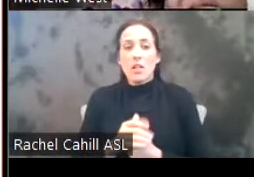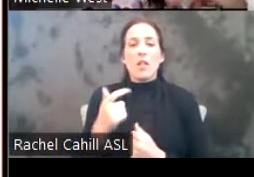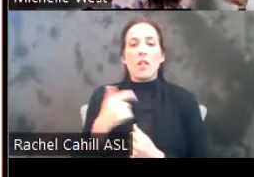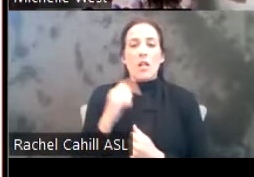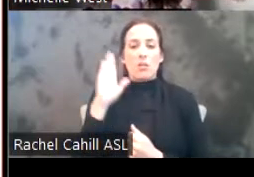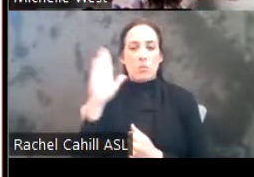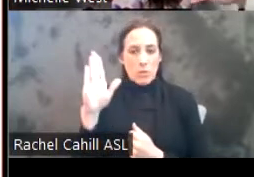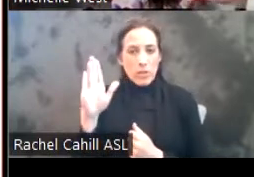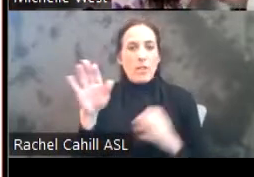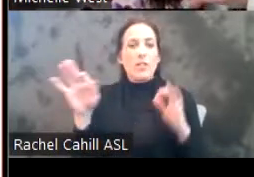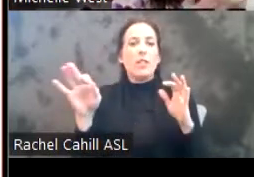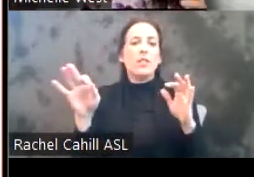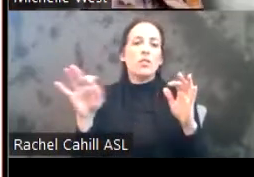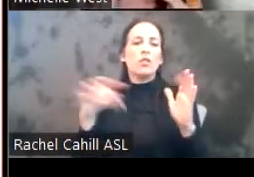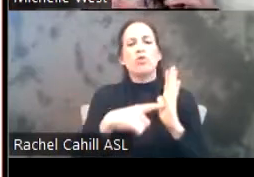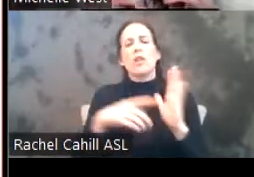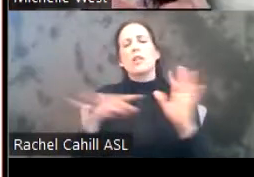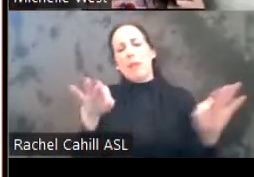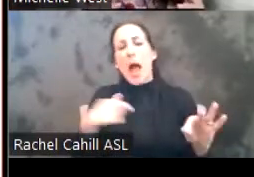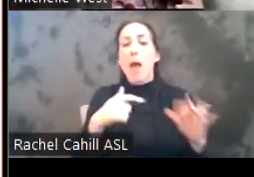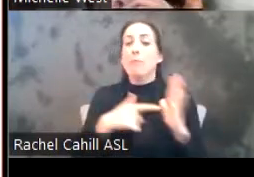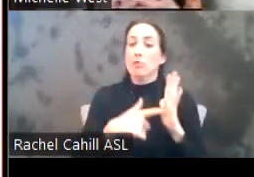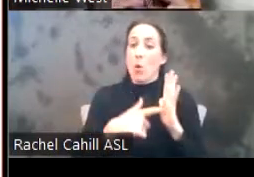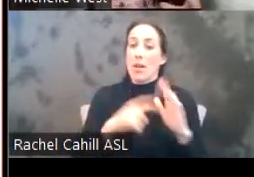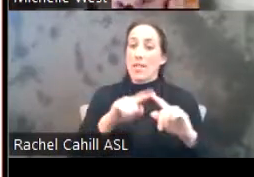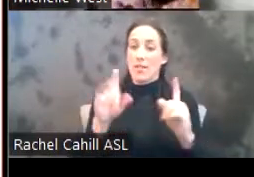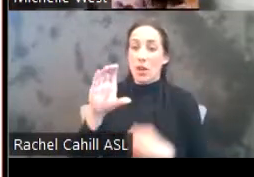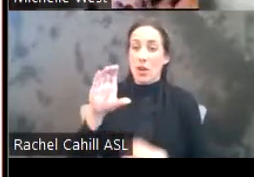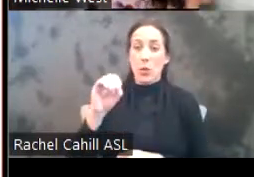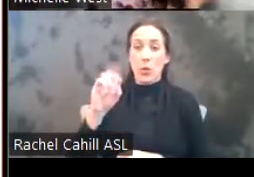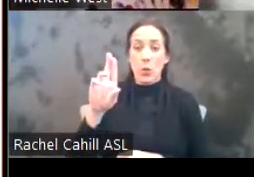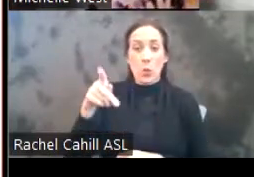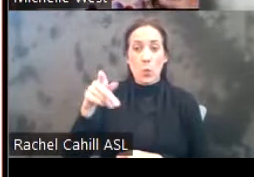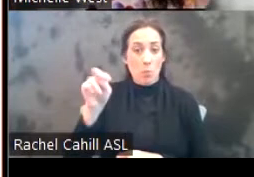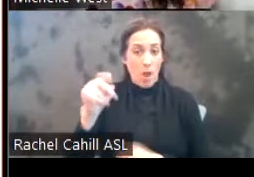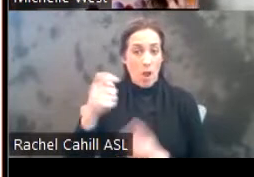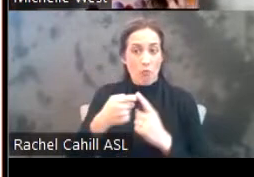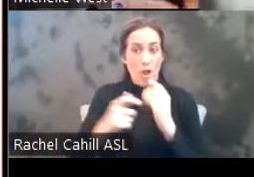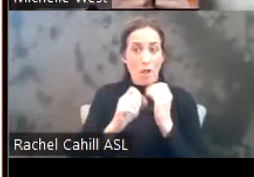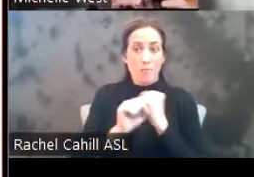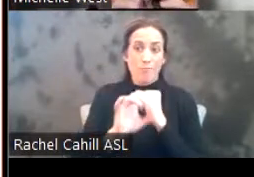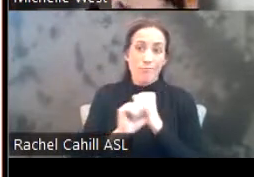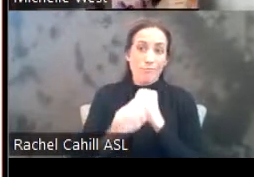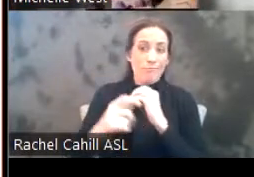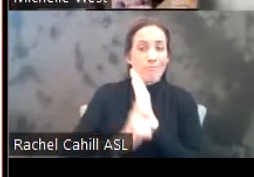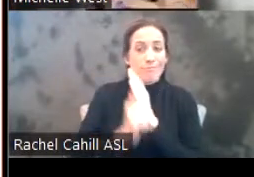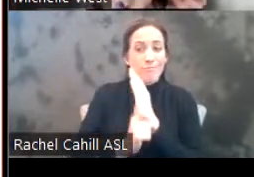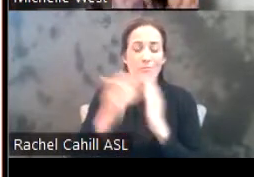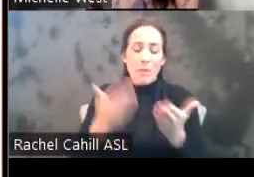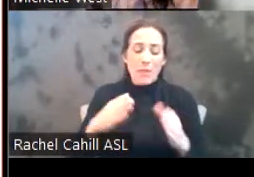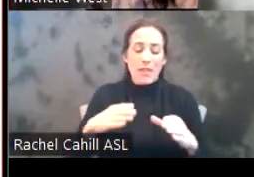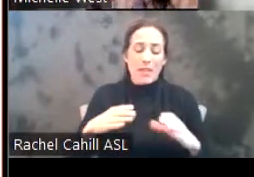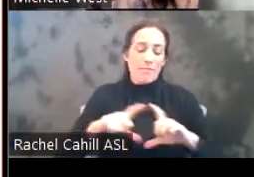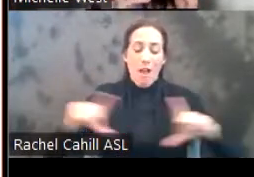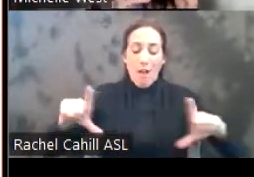are coupons that we got in a mailer. And so, you know, like when you're at home, you get this envelope and it has all